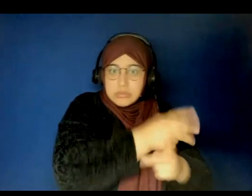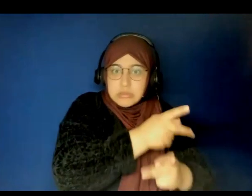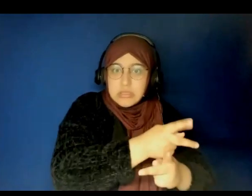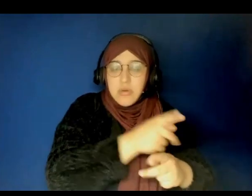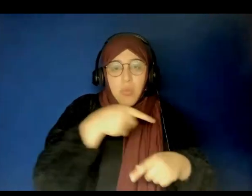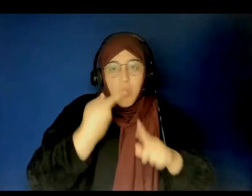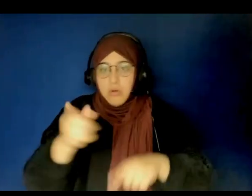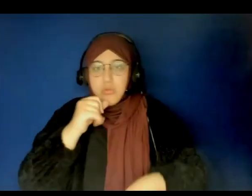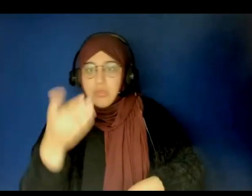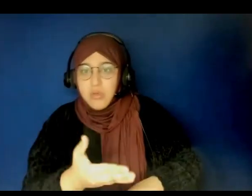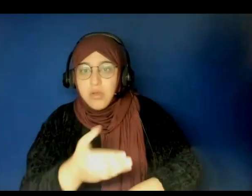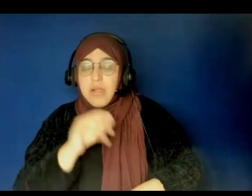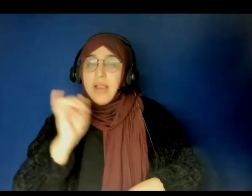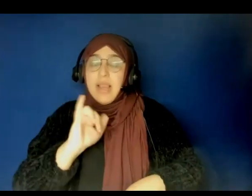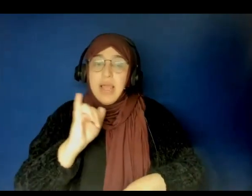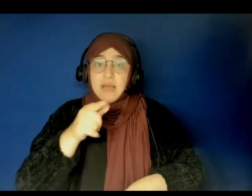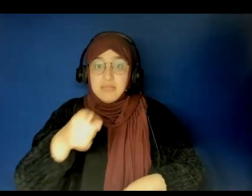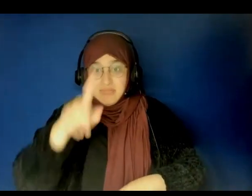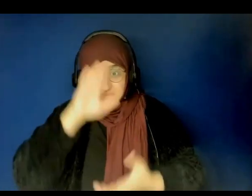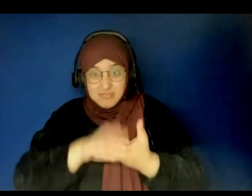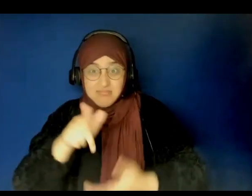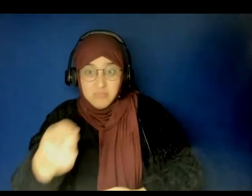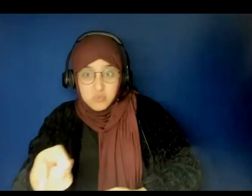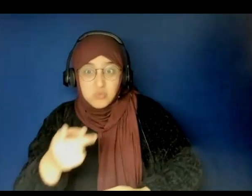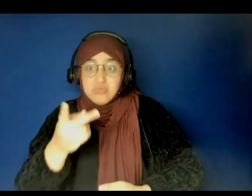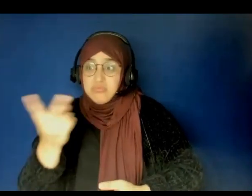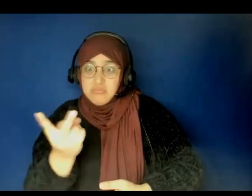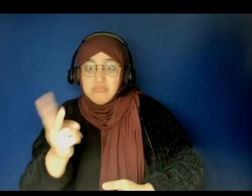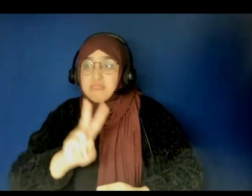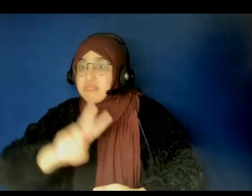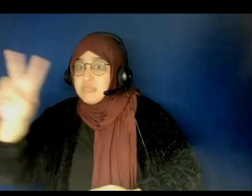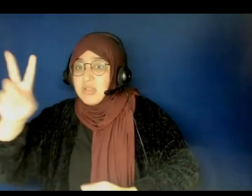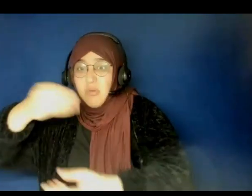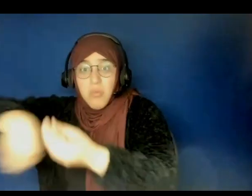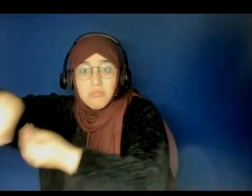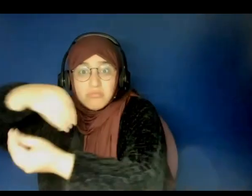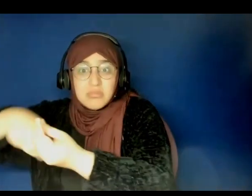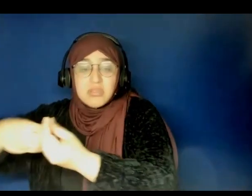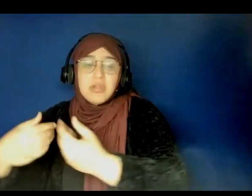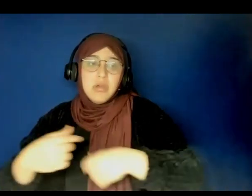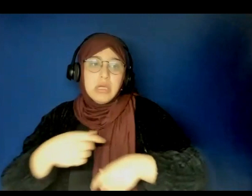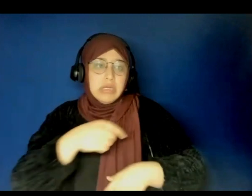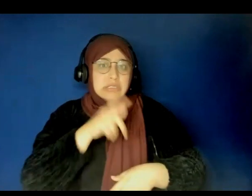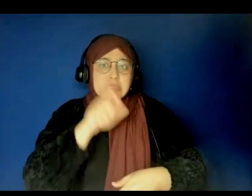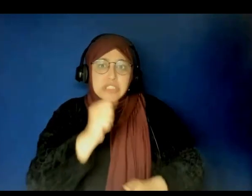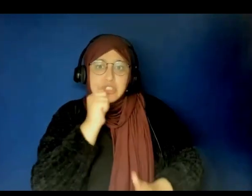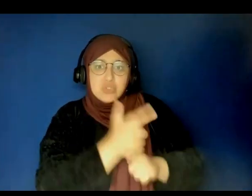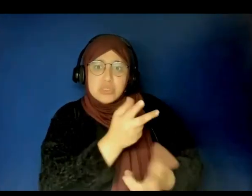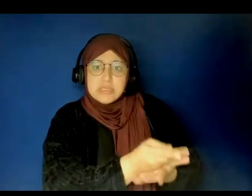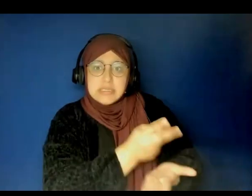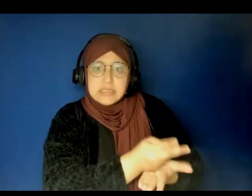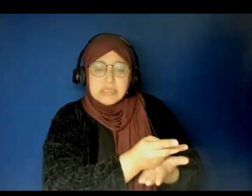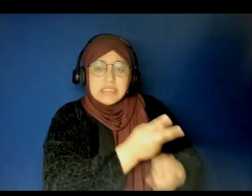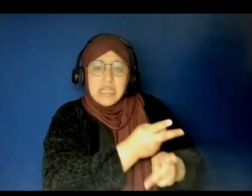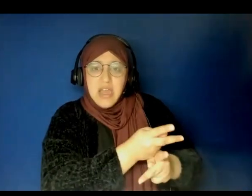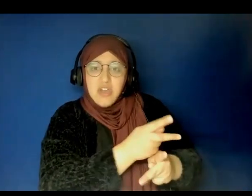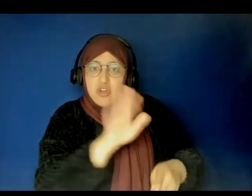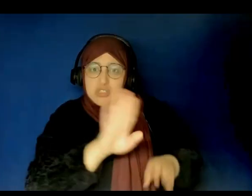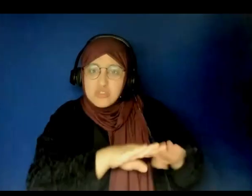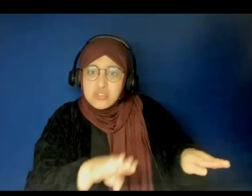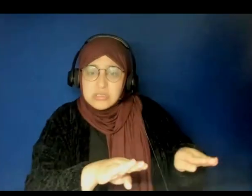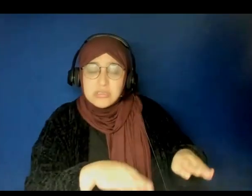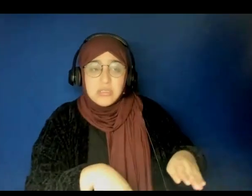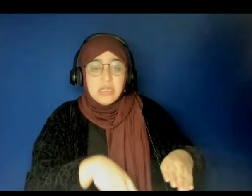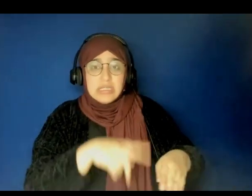sister when you and your husband are going for Umrah, and you want your sister to be able to take them to the hospital, then you